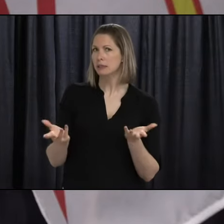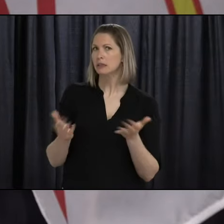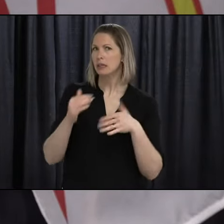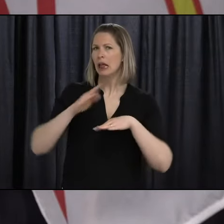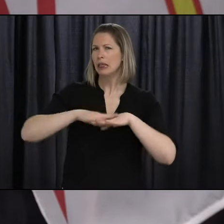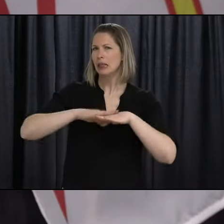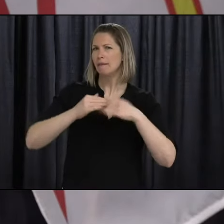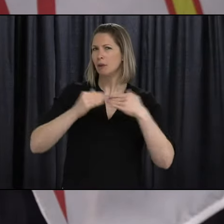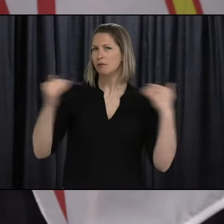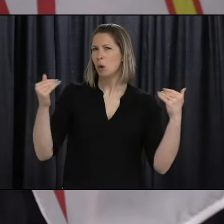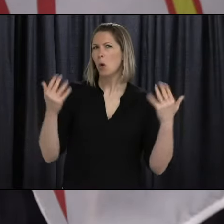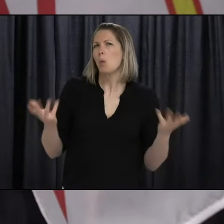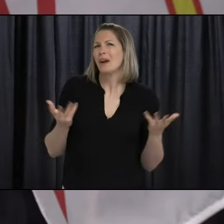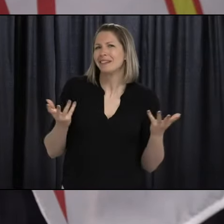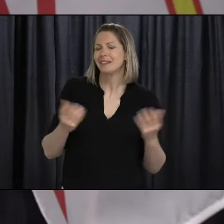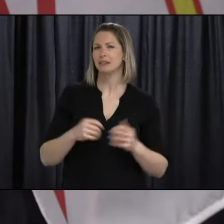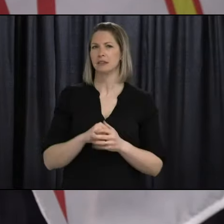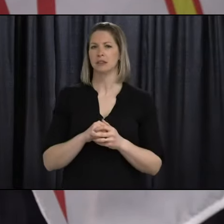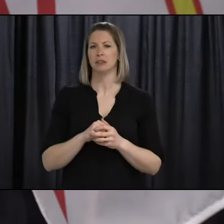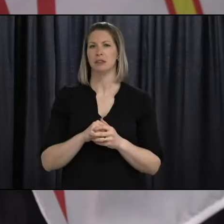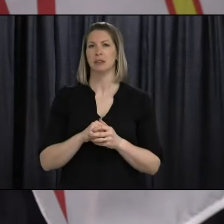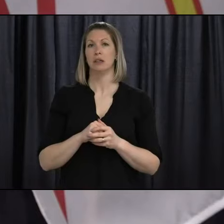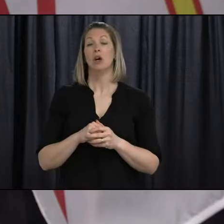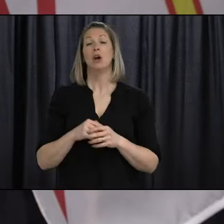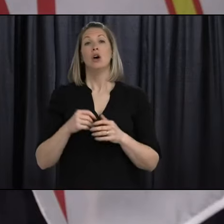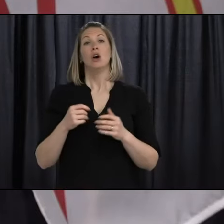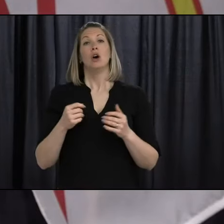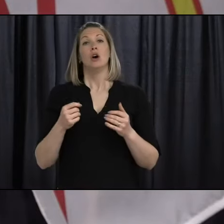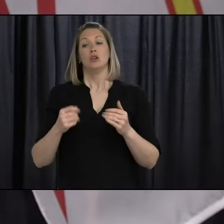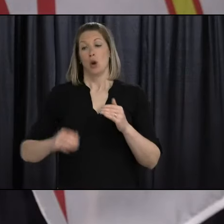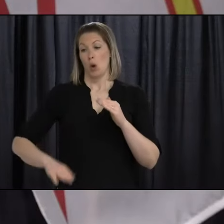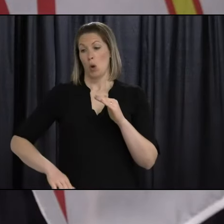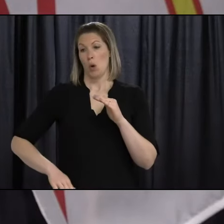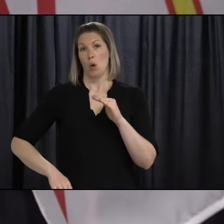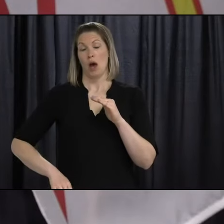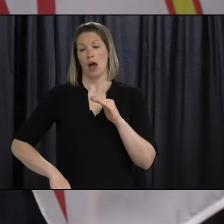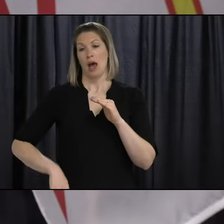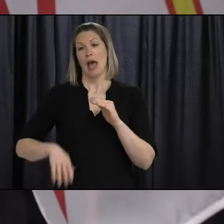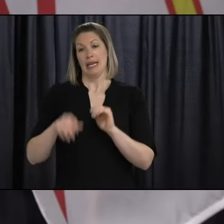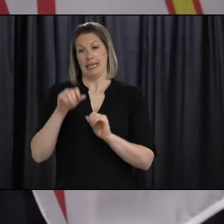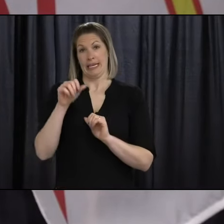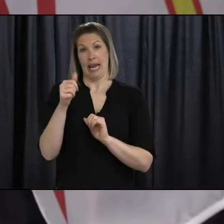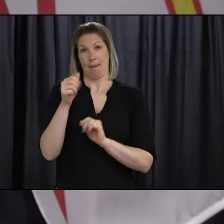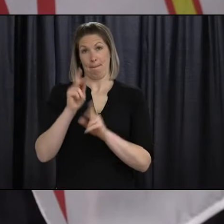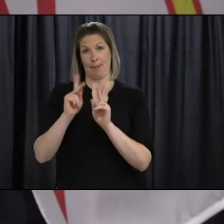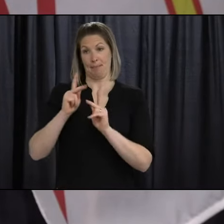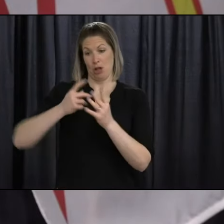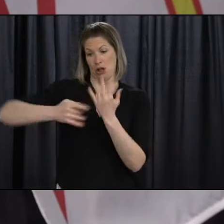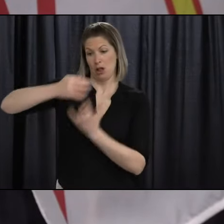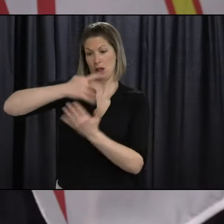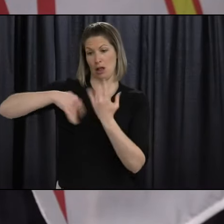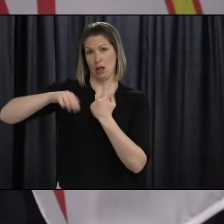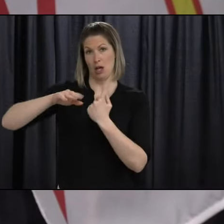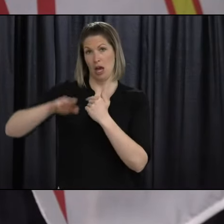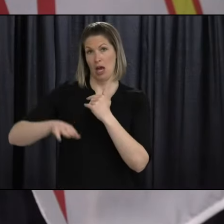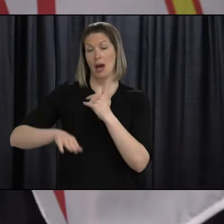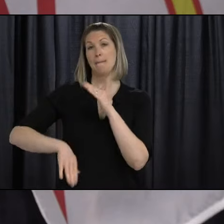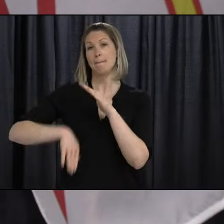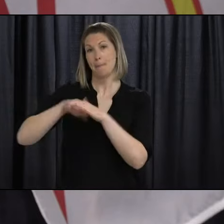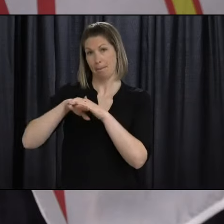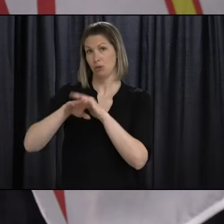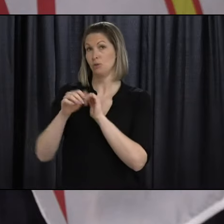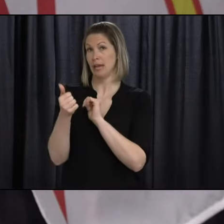So gatherings of up to 10 people would refer to organized gatherings. So with